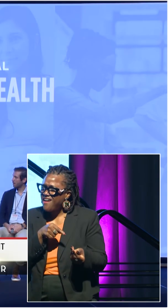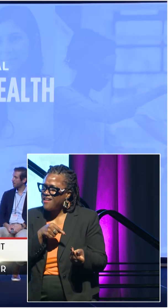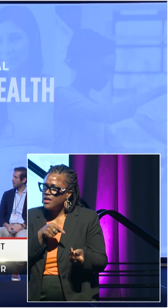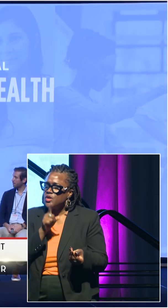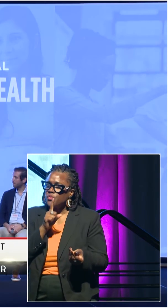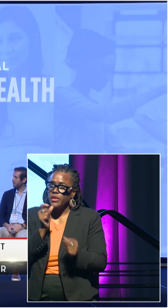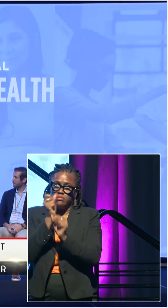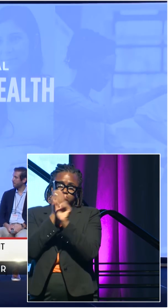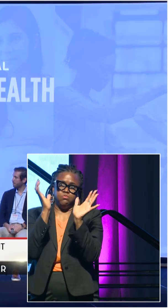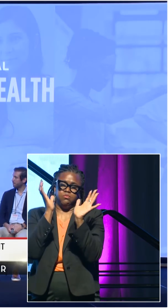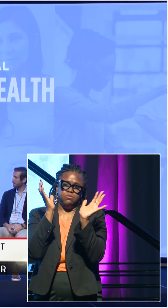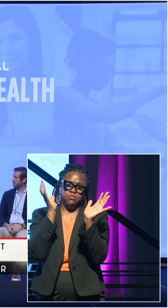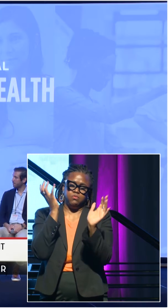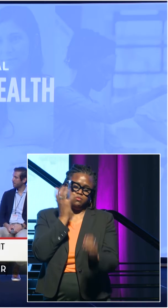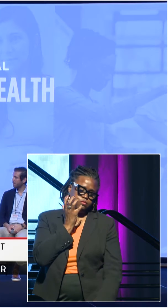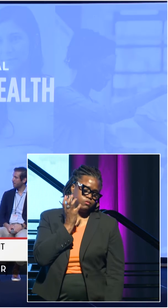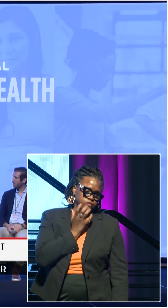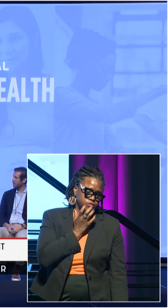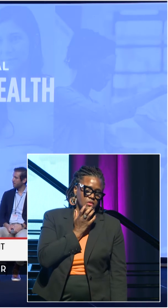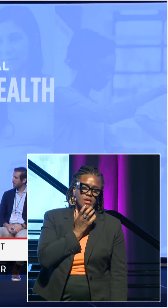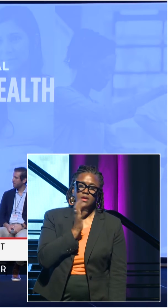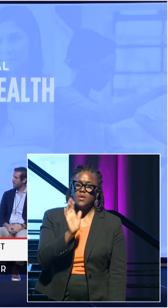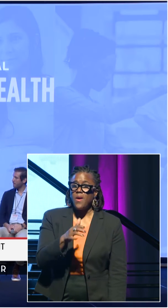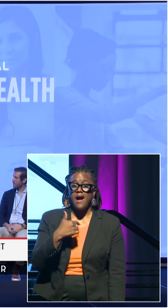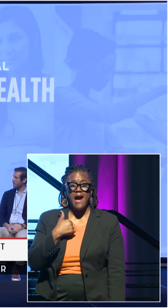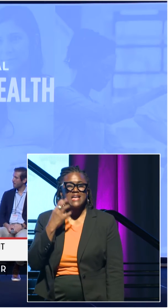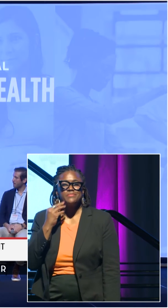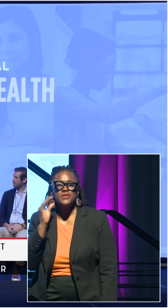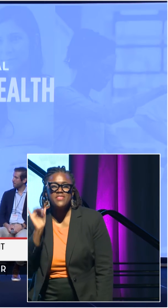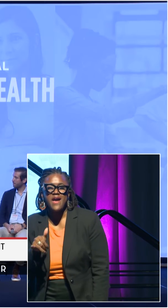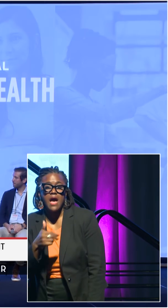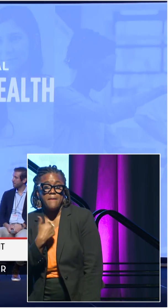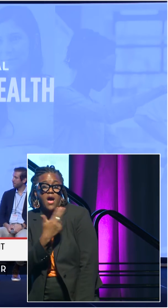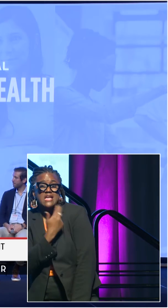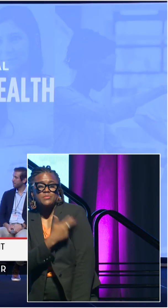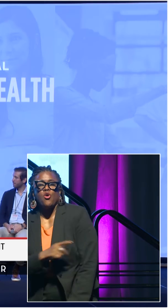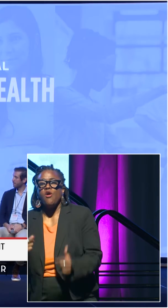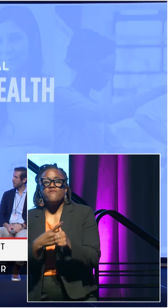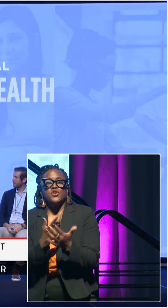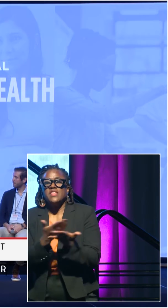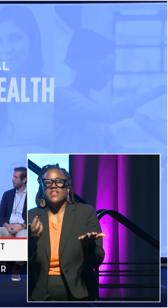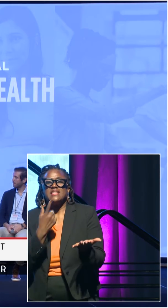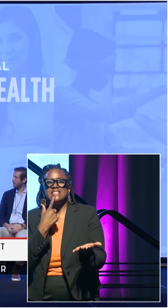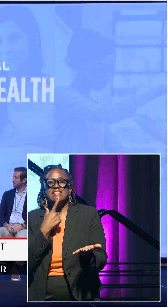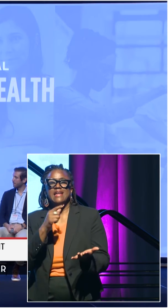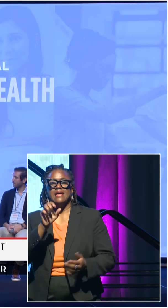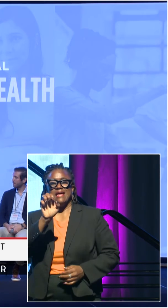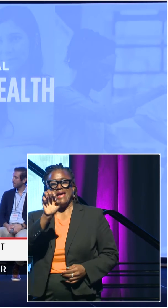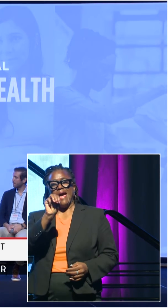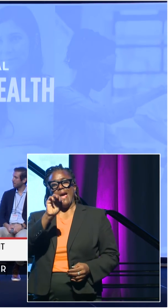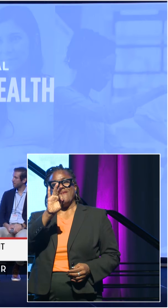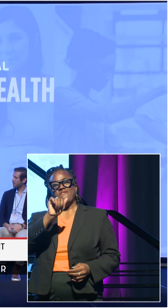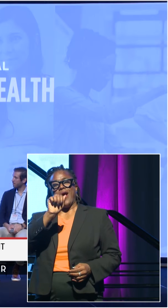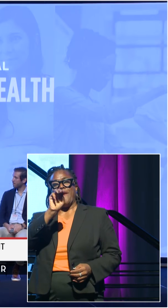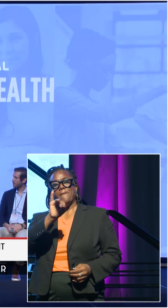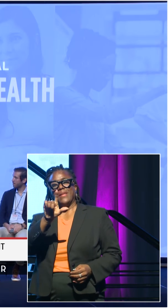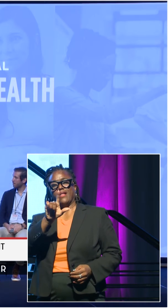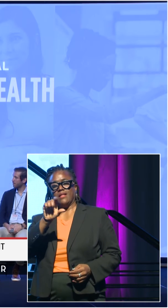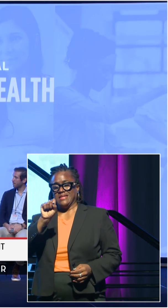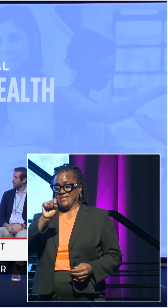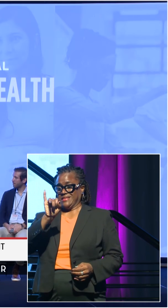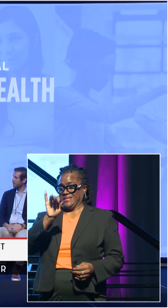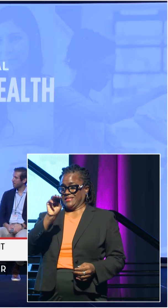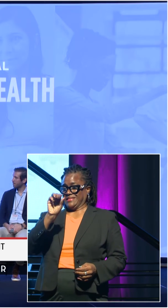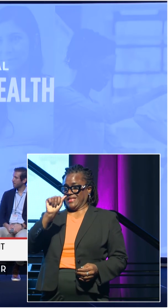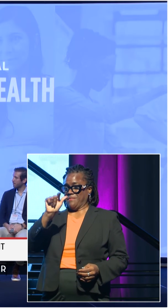really blows my mind, because I'm like, I had that experience when I was in the hospital. The first thing they offered me was Enfamil and Similac, when I'm like, well, I have breasts that make